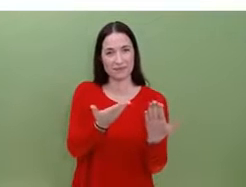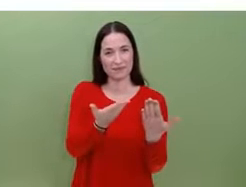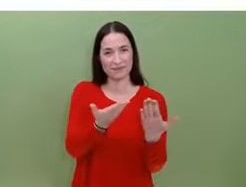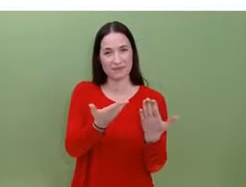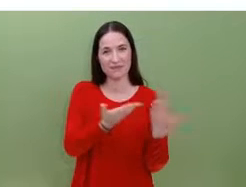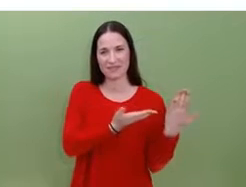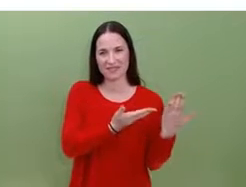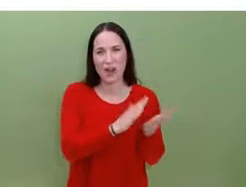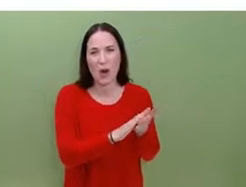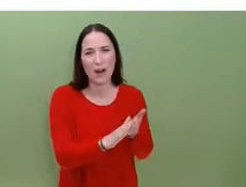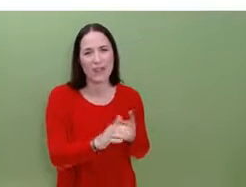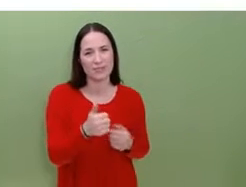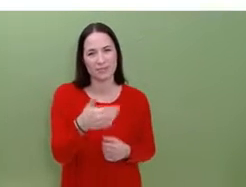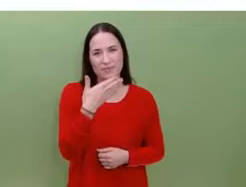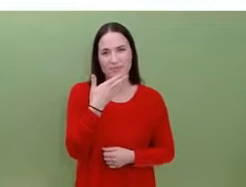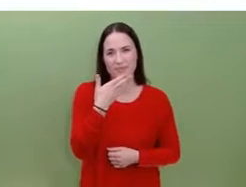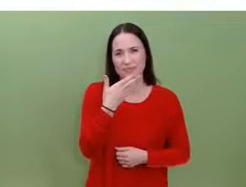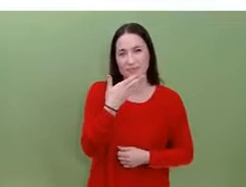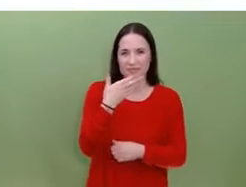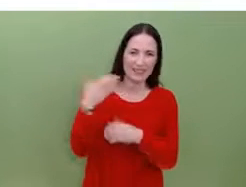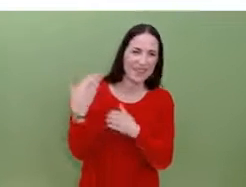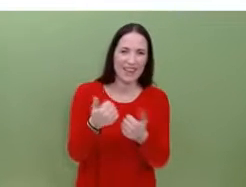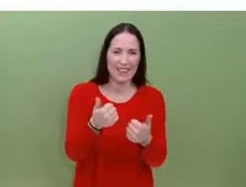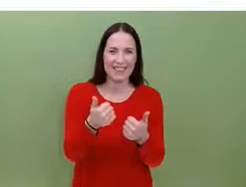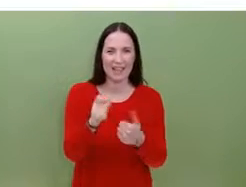Thank you very much, Catherine.